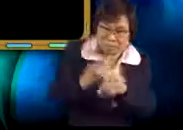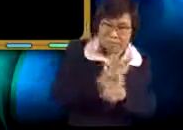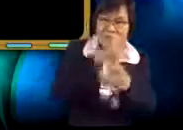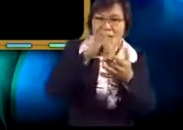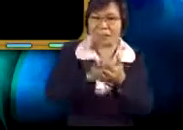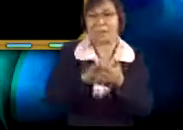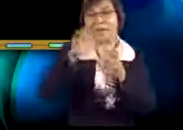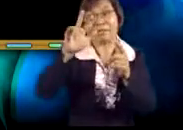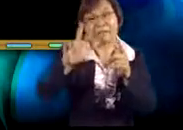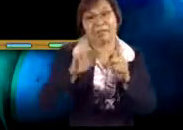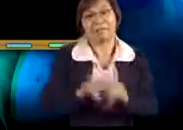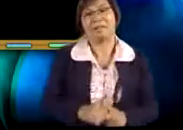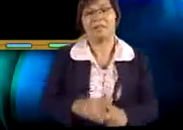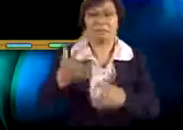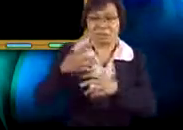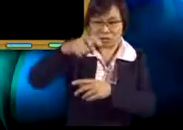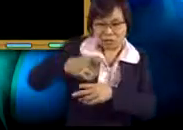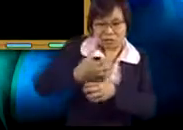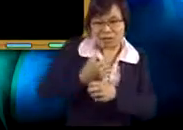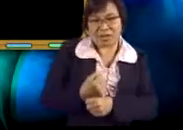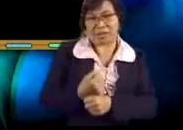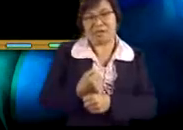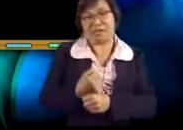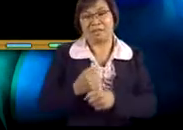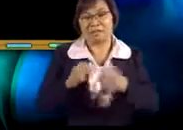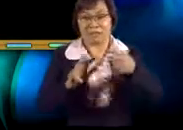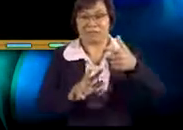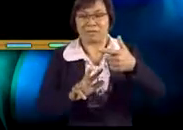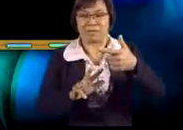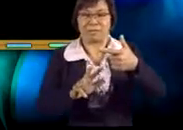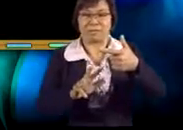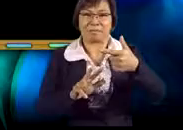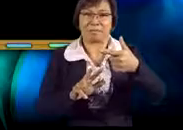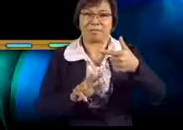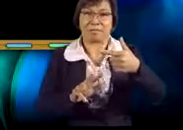Multiply that by 3, we should get a 3 at the bottom.